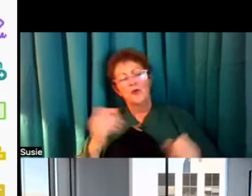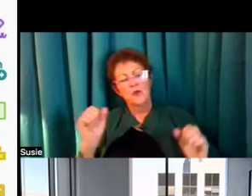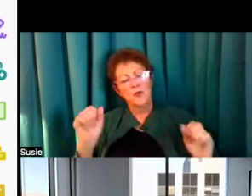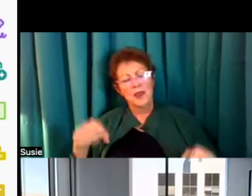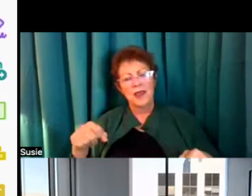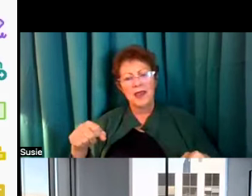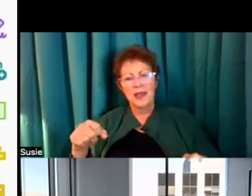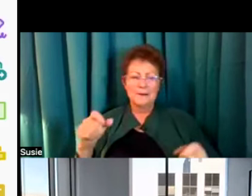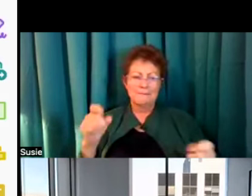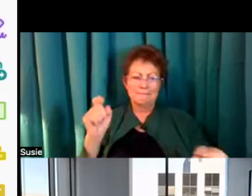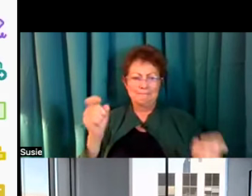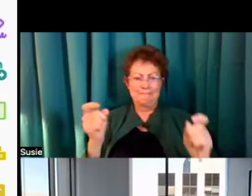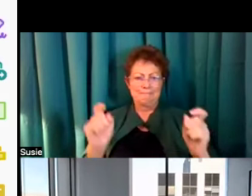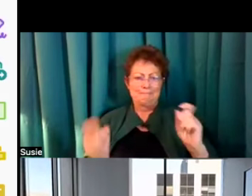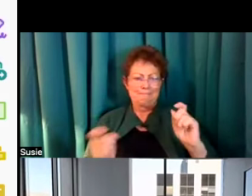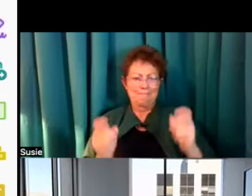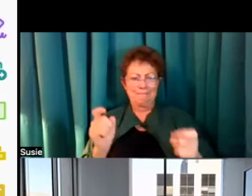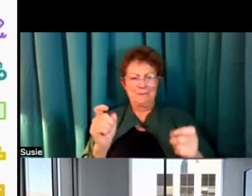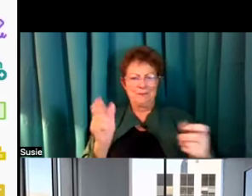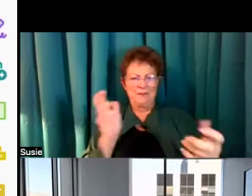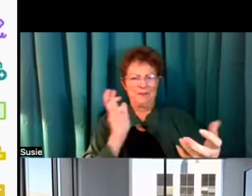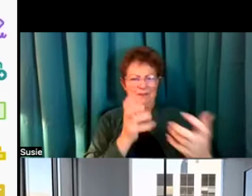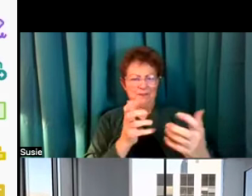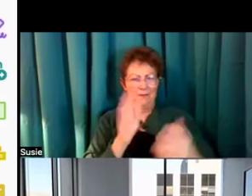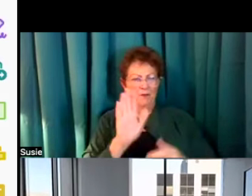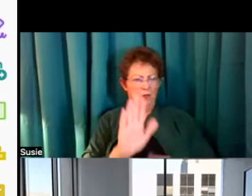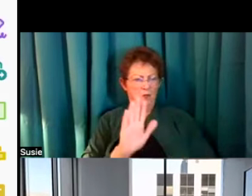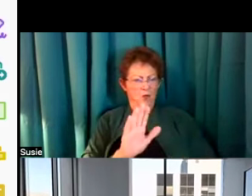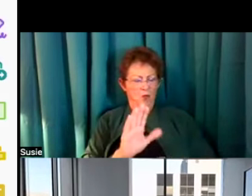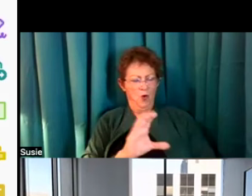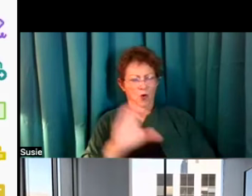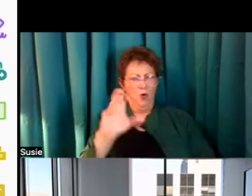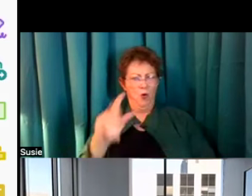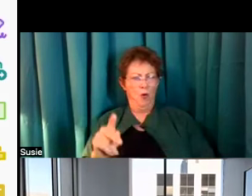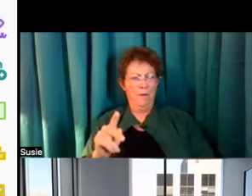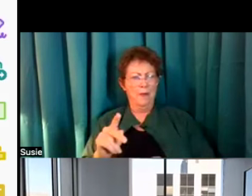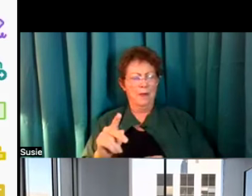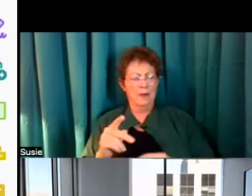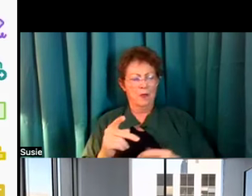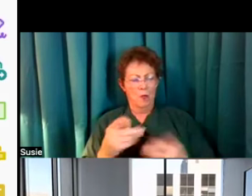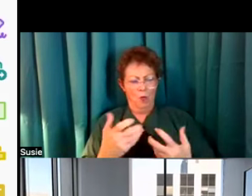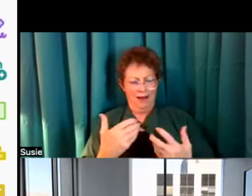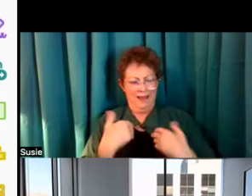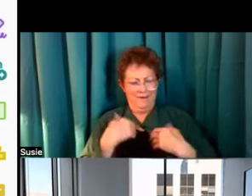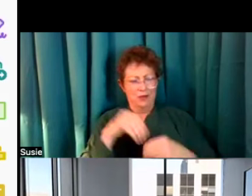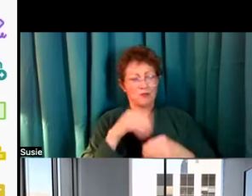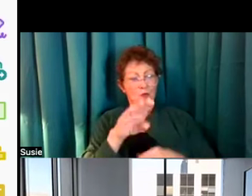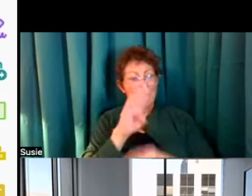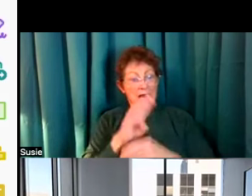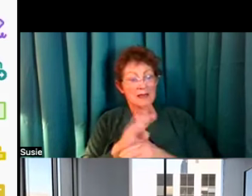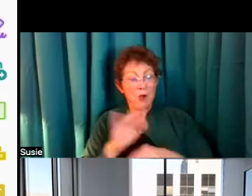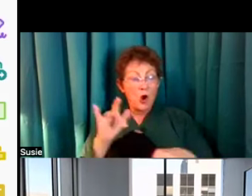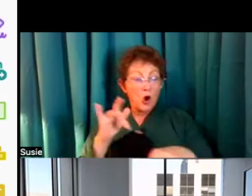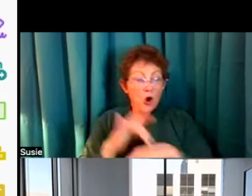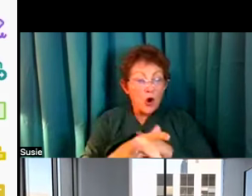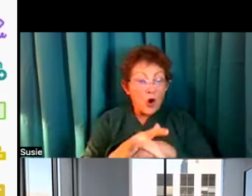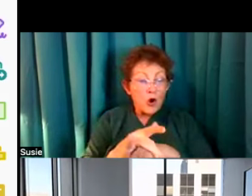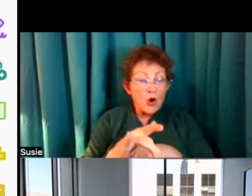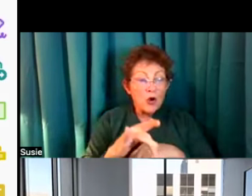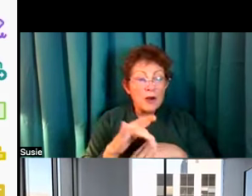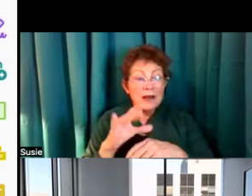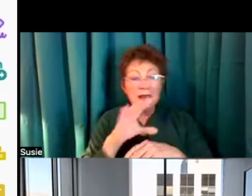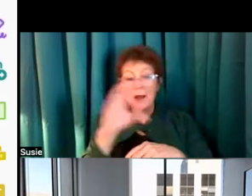of custom tailor aspects of corporate governance that you want to have in, which for very early stage companies, frankly,